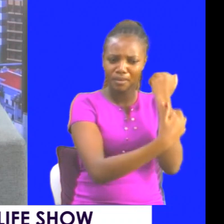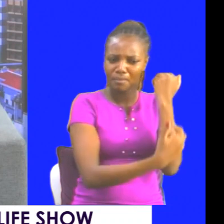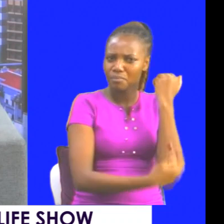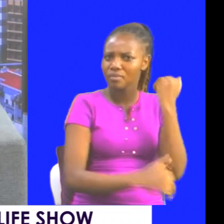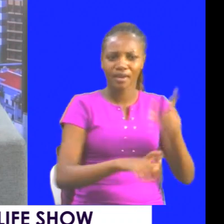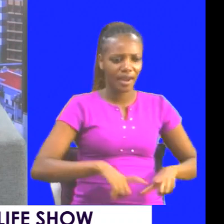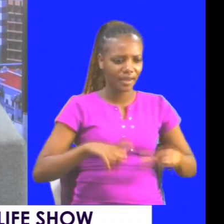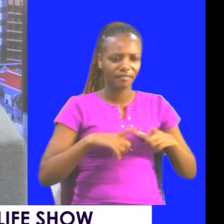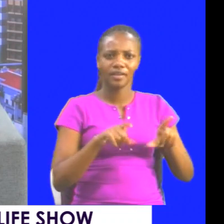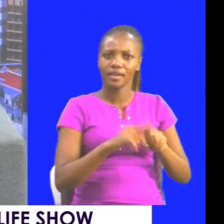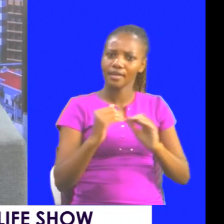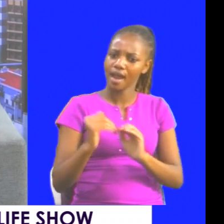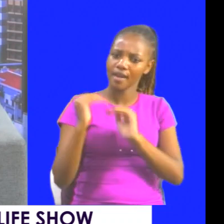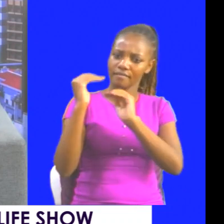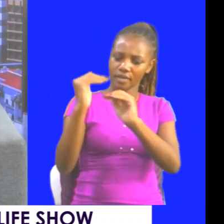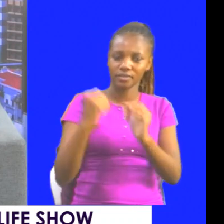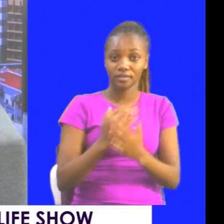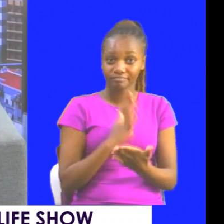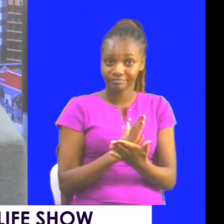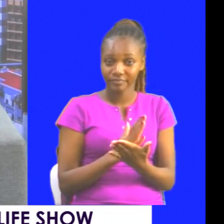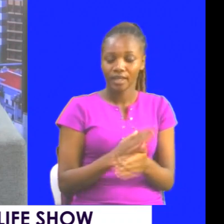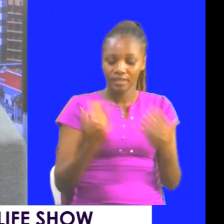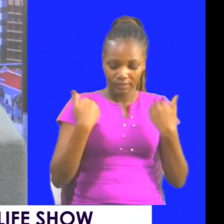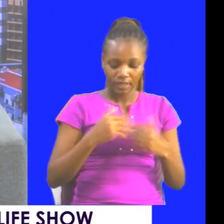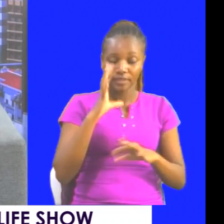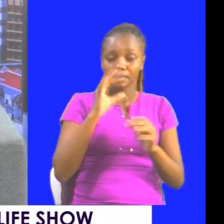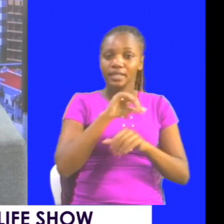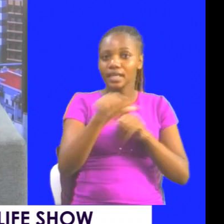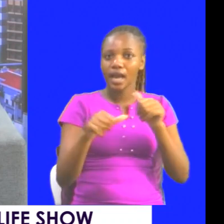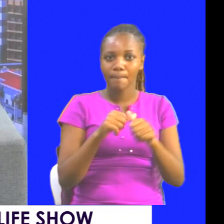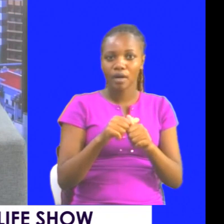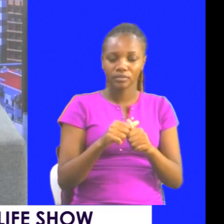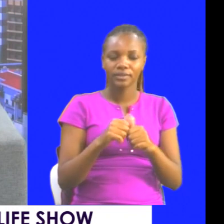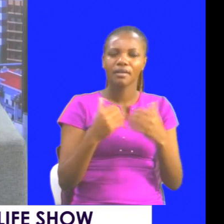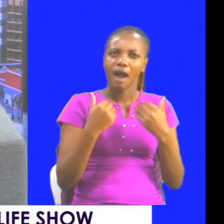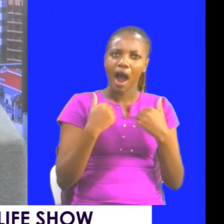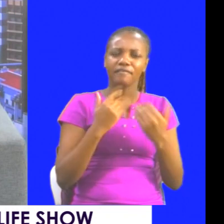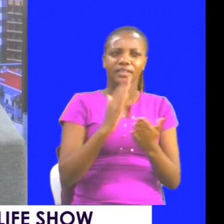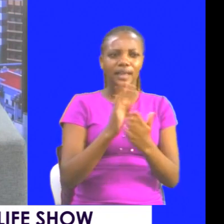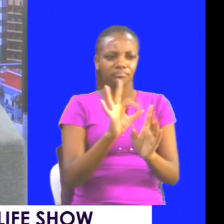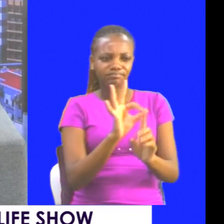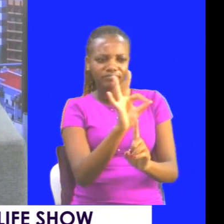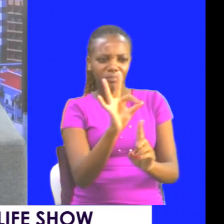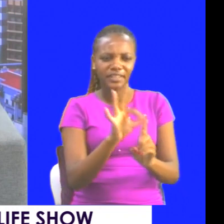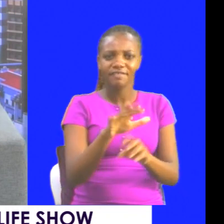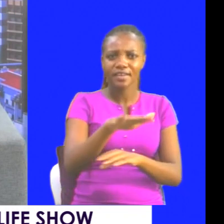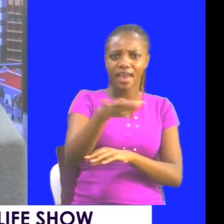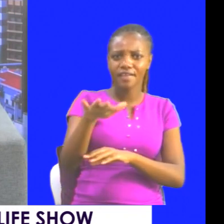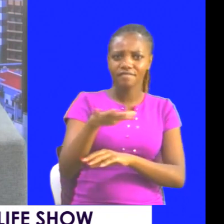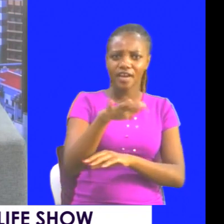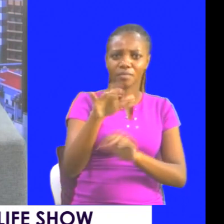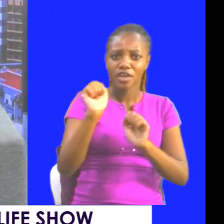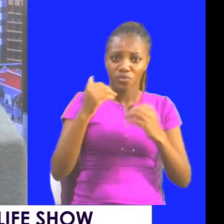housing environment. You know, I'm talking about being in some certain environments. You can be in a